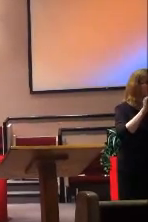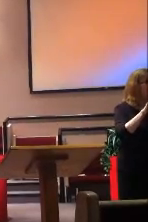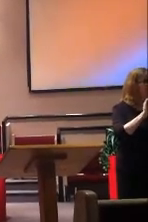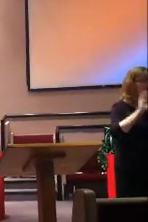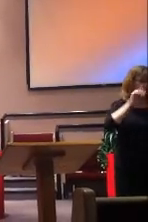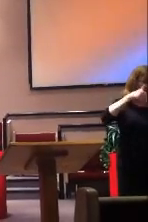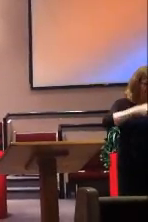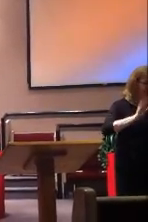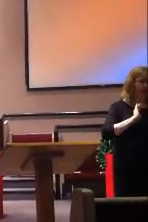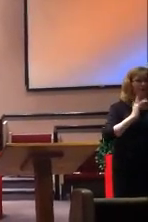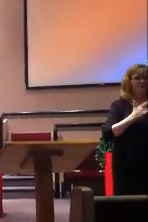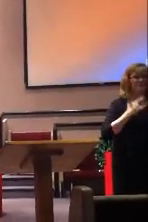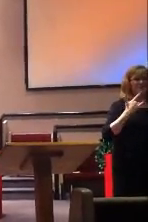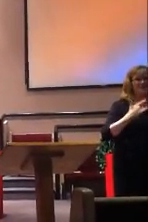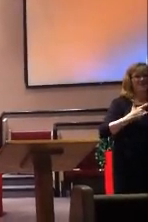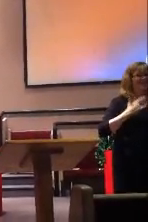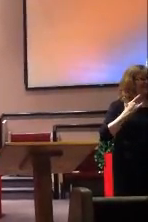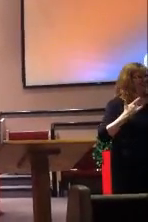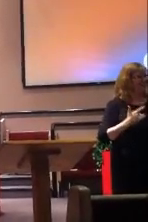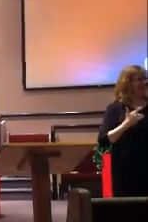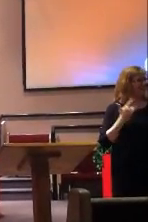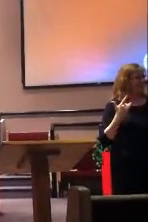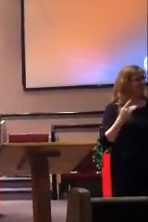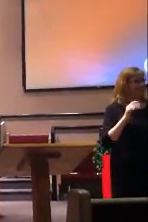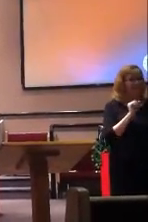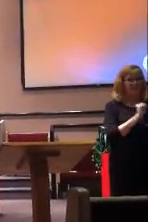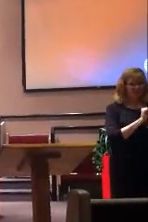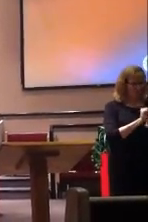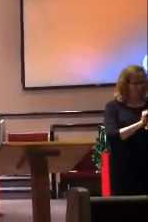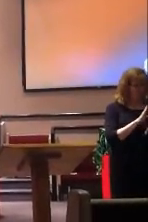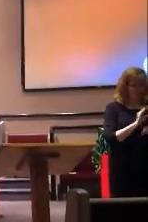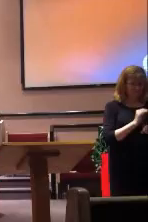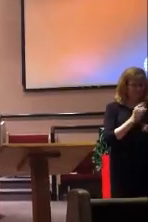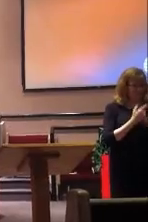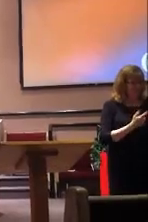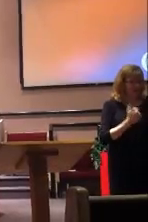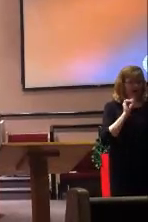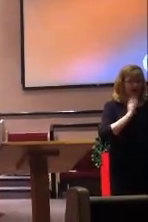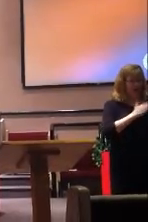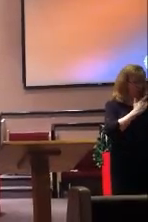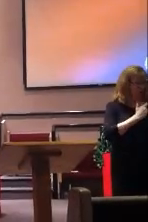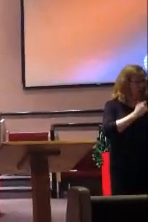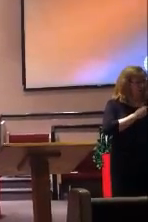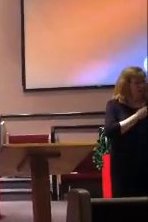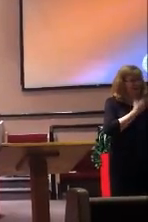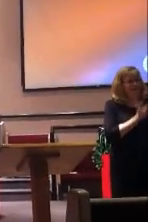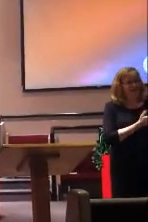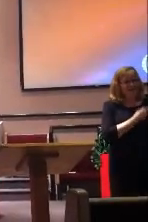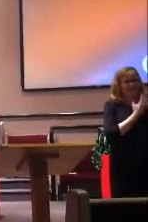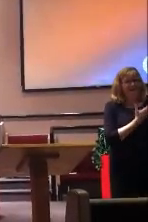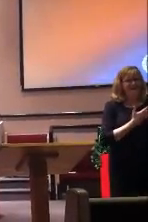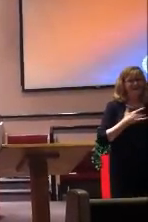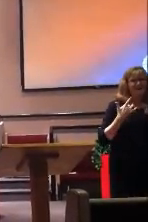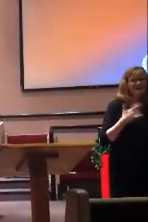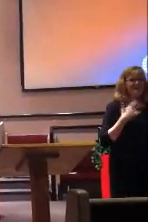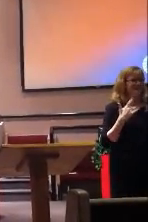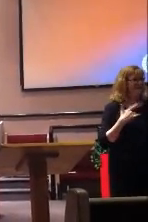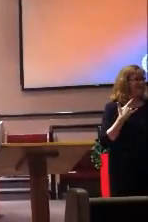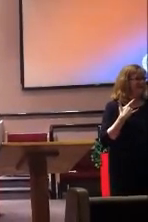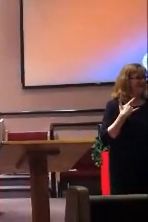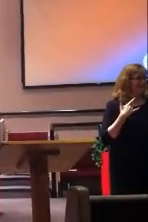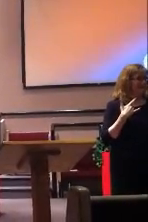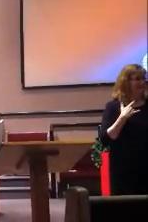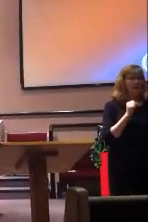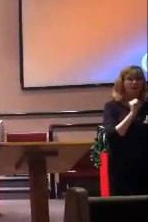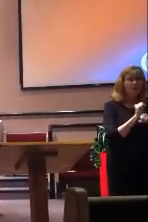of our joy. It should be the thing that makes our heart sing. The work that